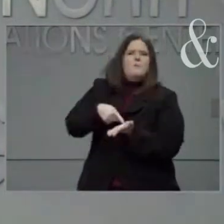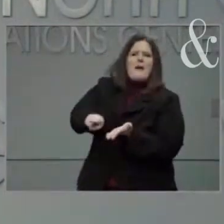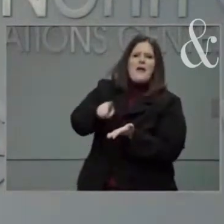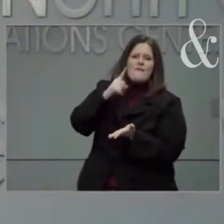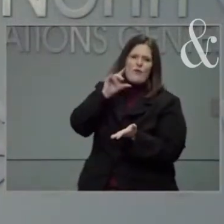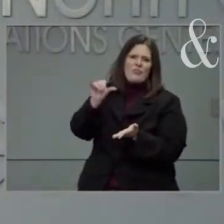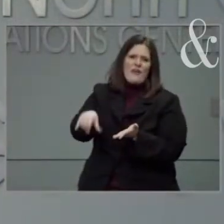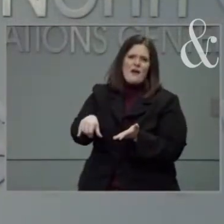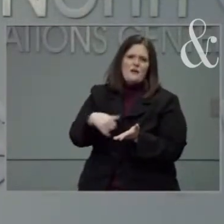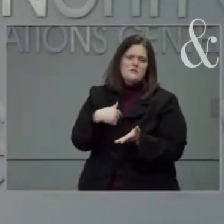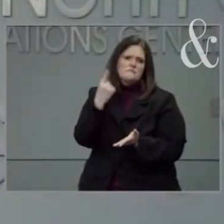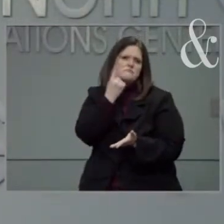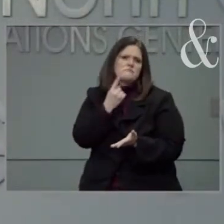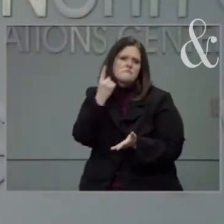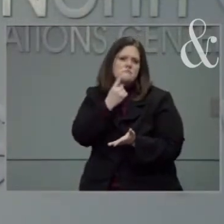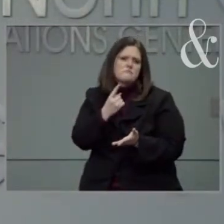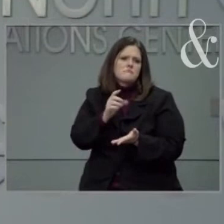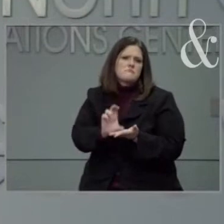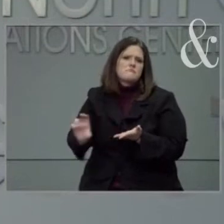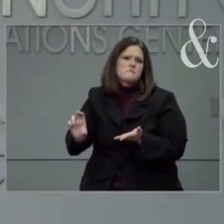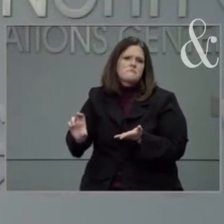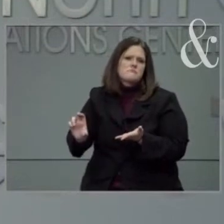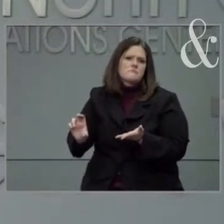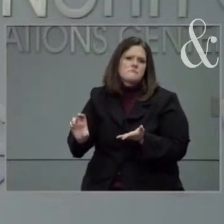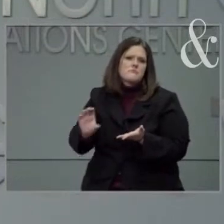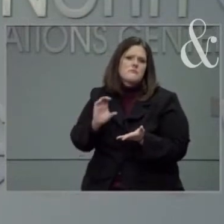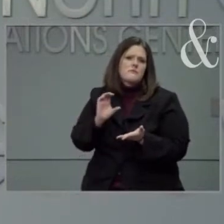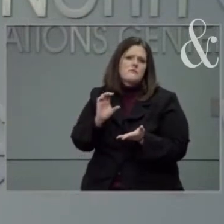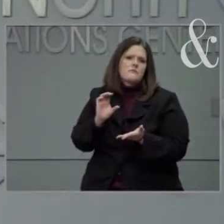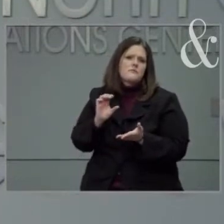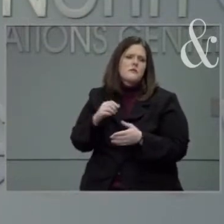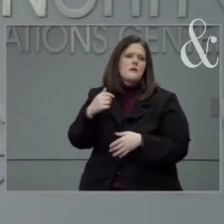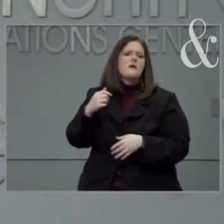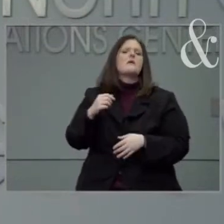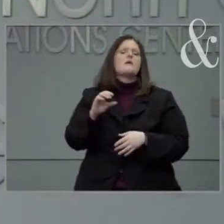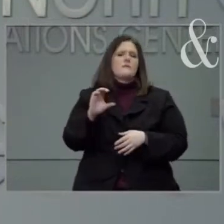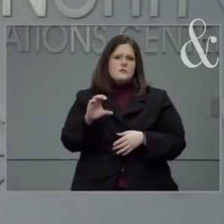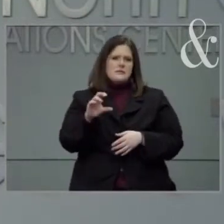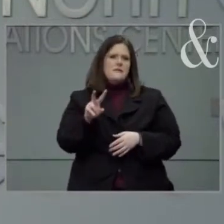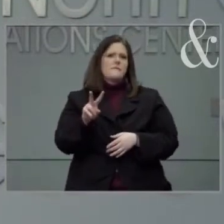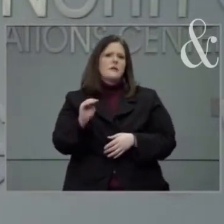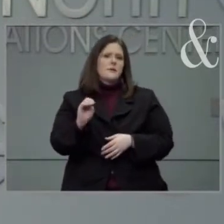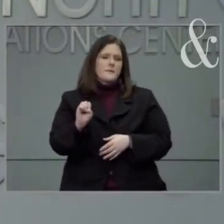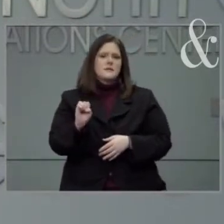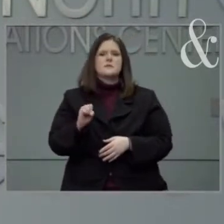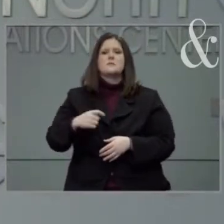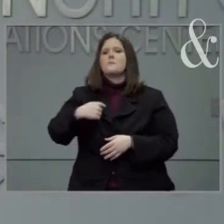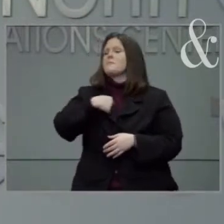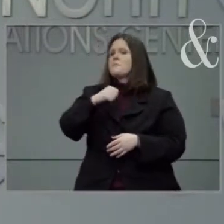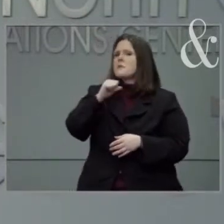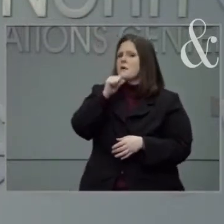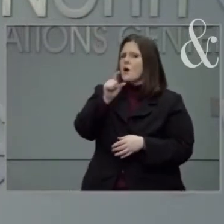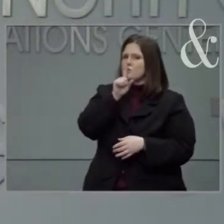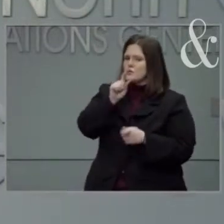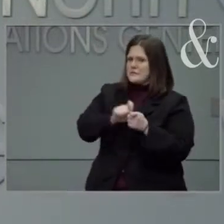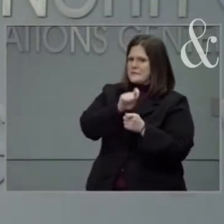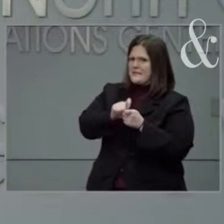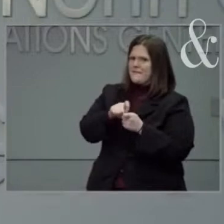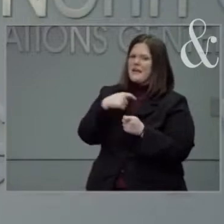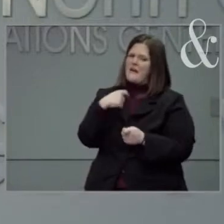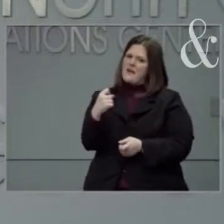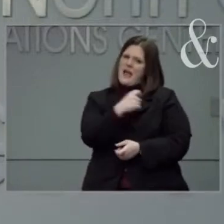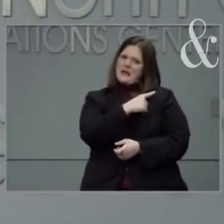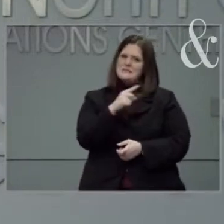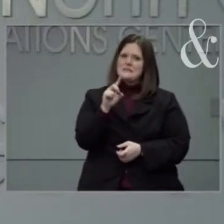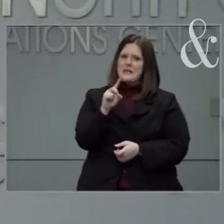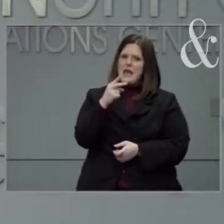I'm not familiar with the exact allocation amounts for those numbers, and we can work with our DHHS. I know